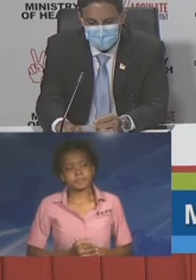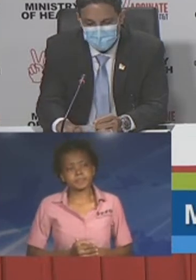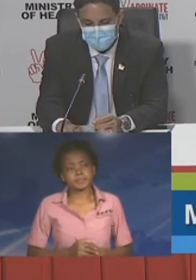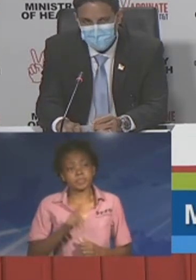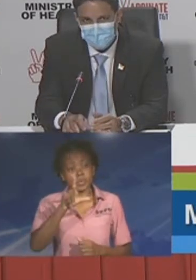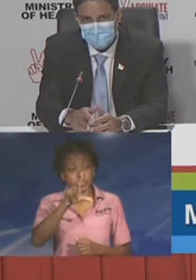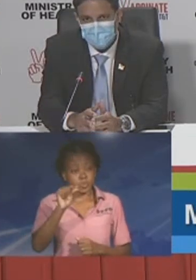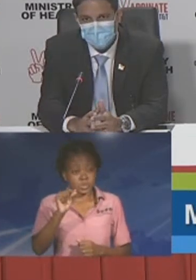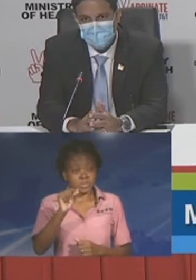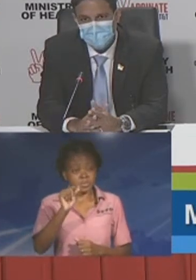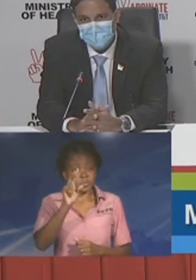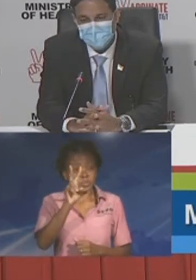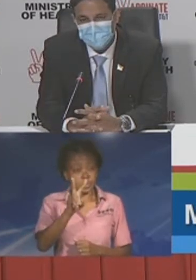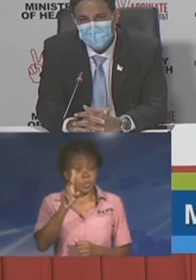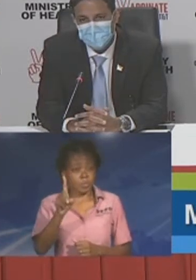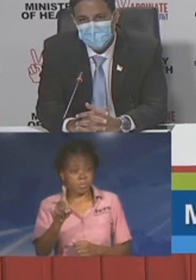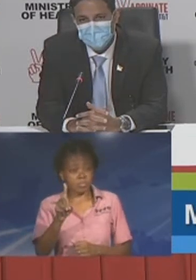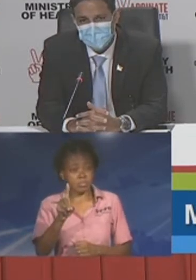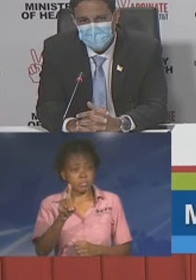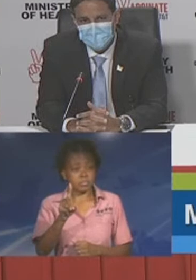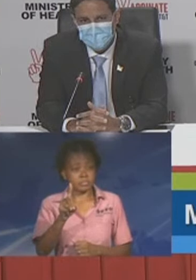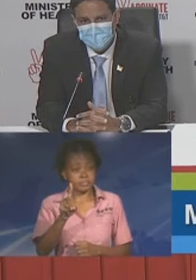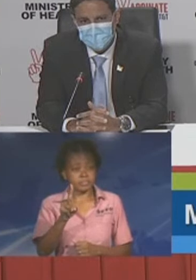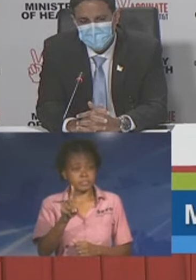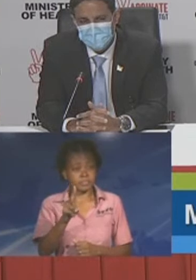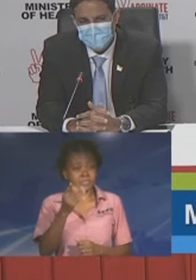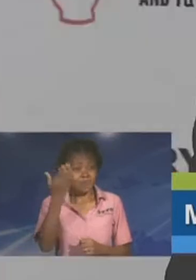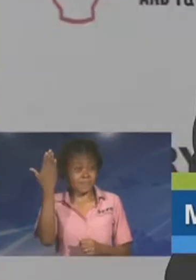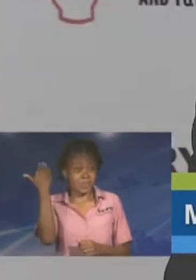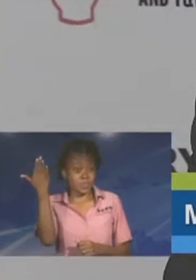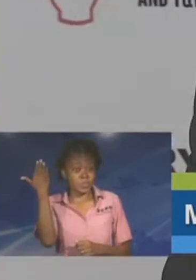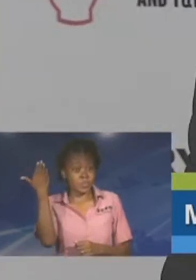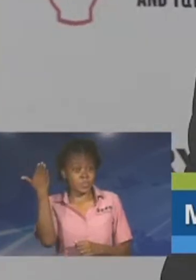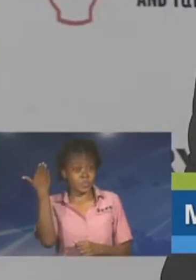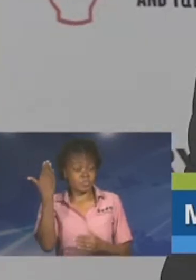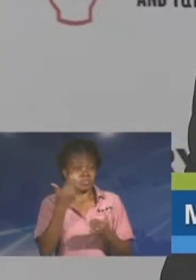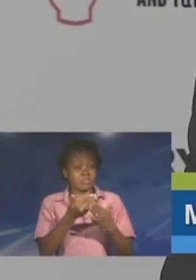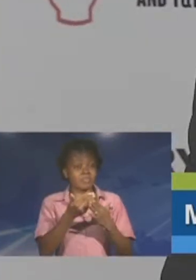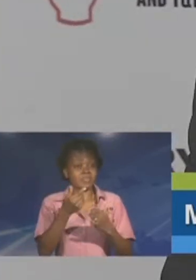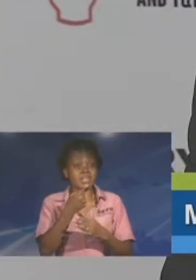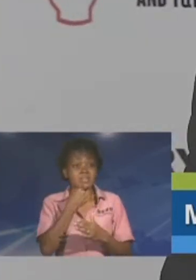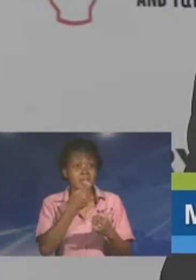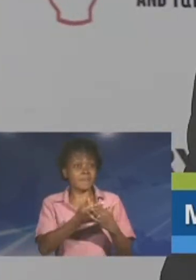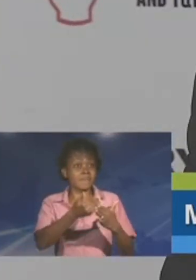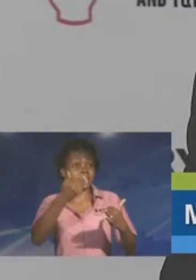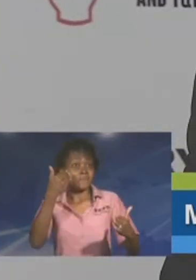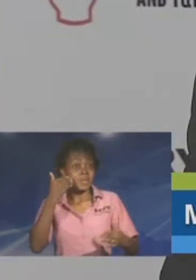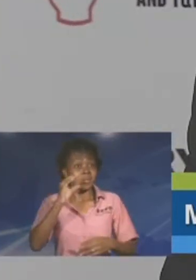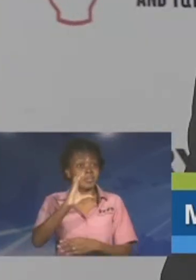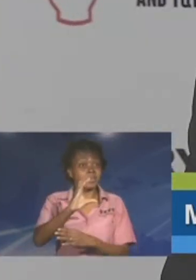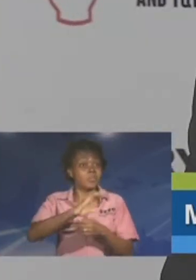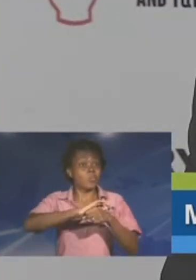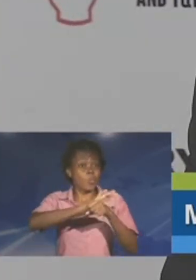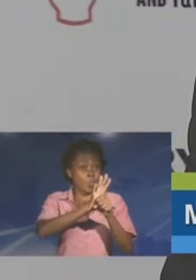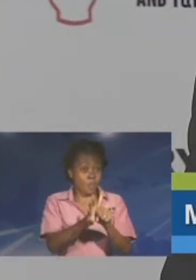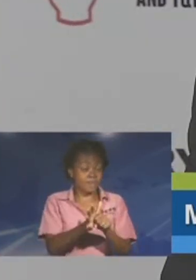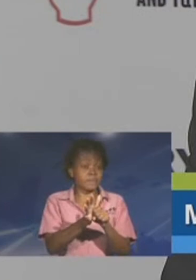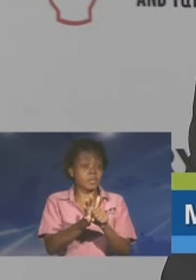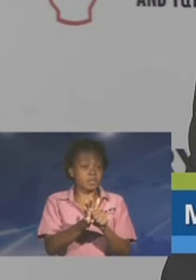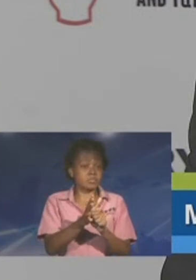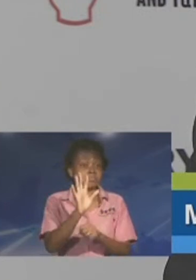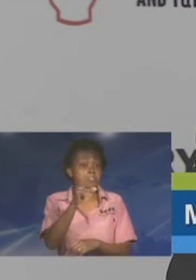The vaccination, yeah. So generally speaking, prior to COVID, we would have seen an increase in the number of